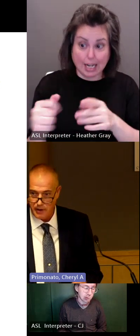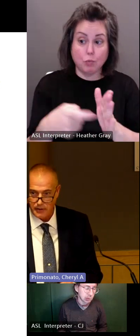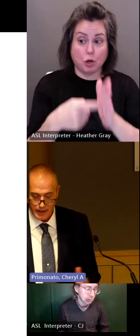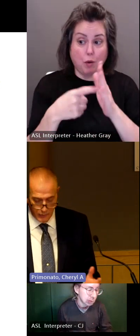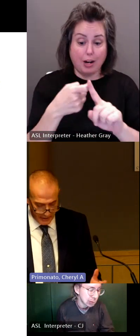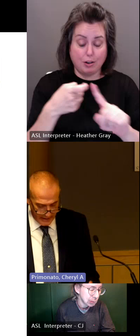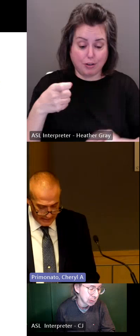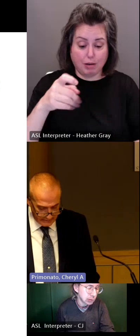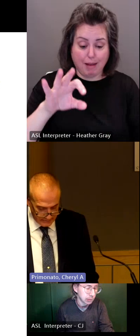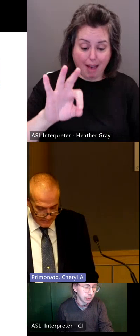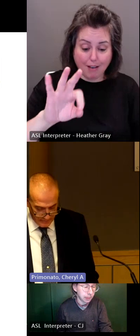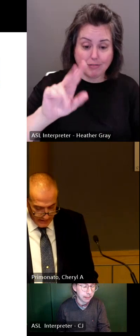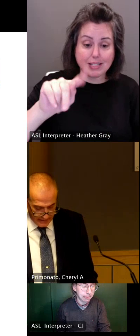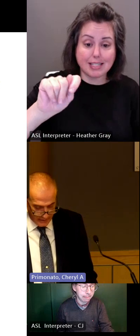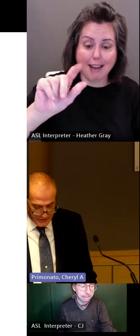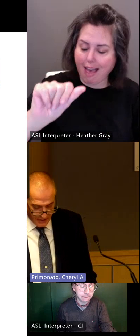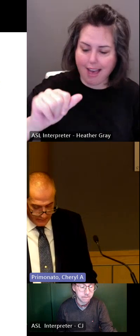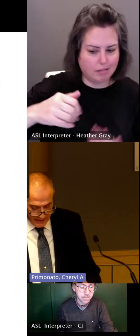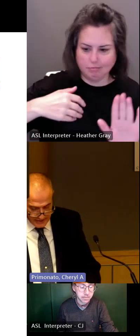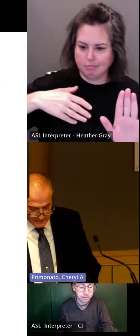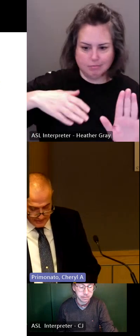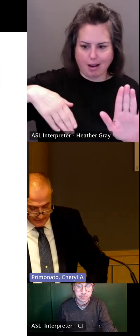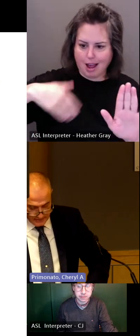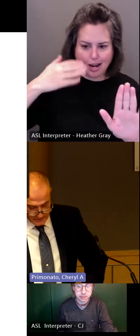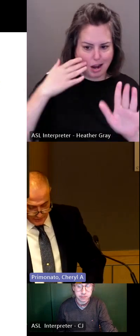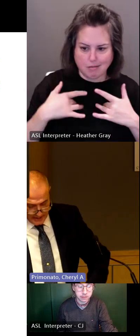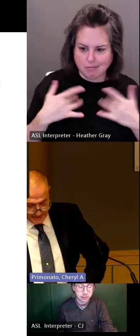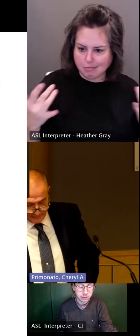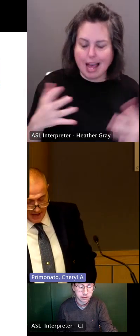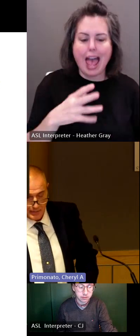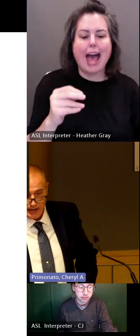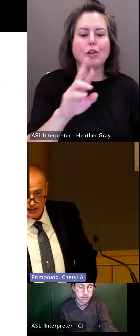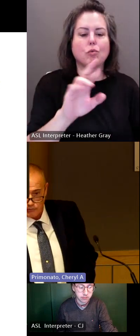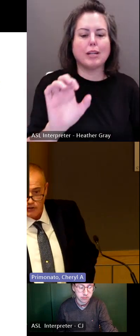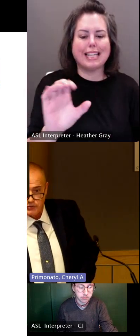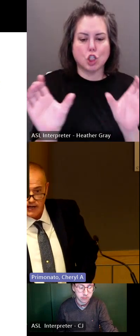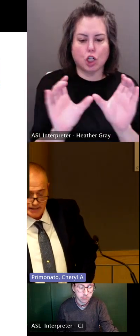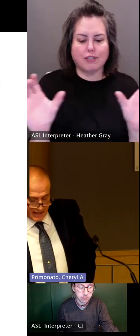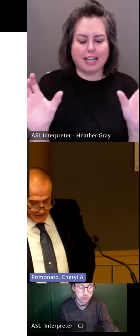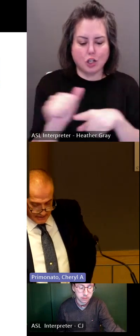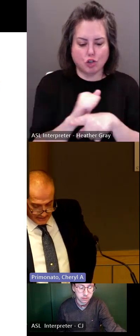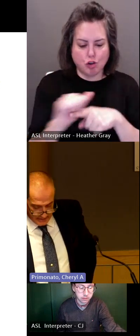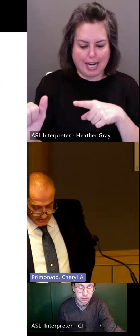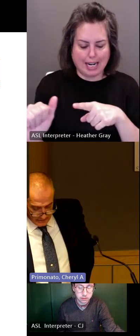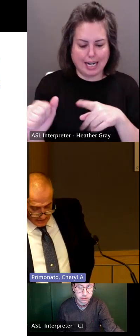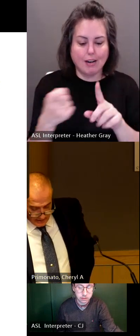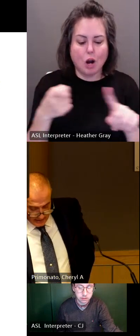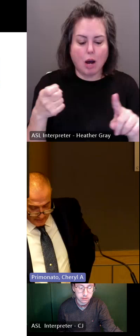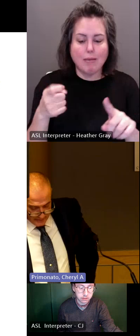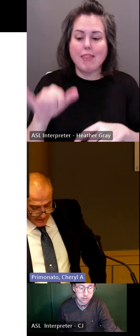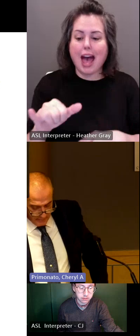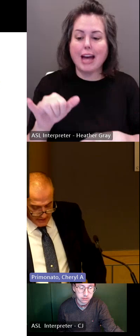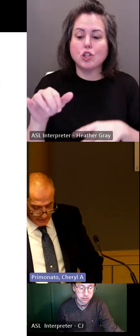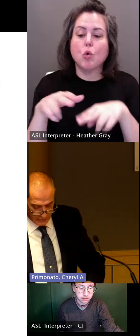hasn't been spelled out quite yet. And then recertification training defined by the Rail Transit Agency.